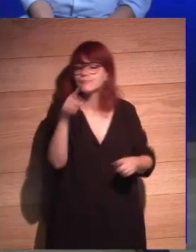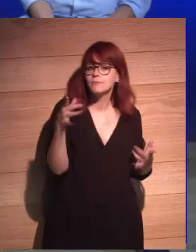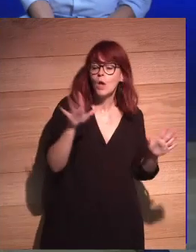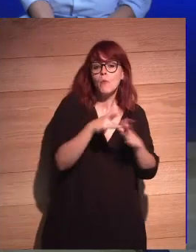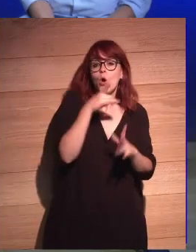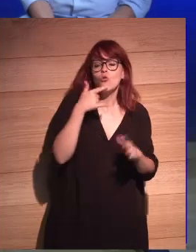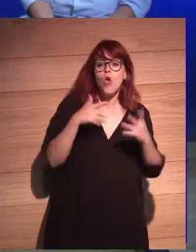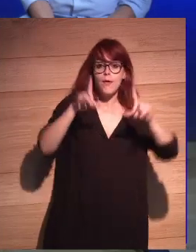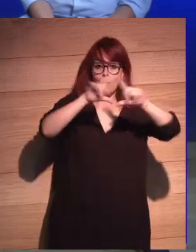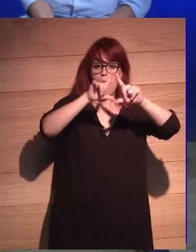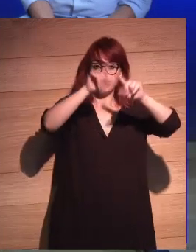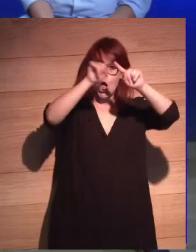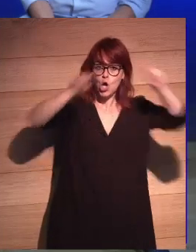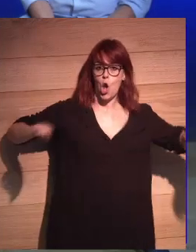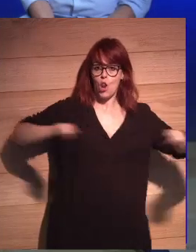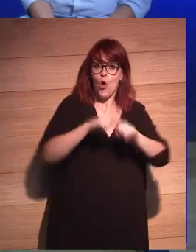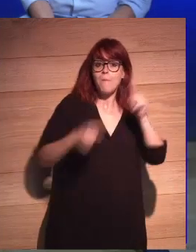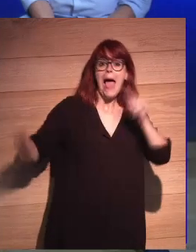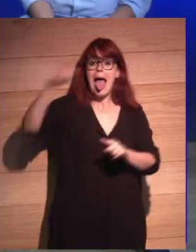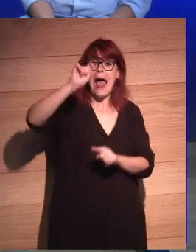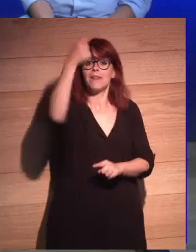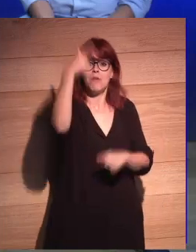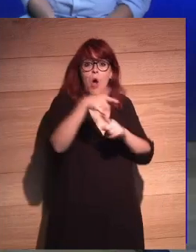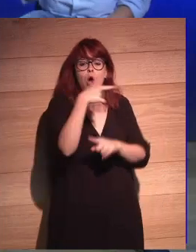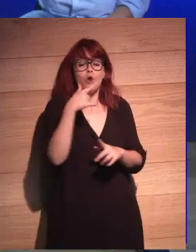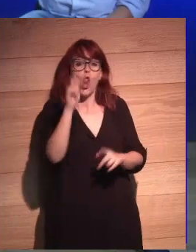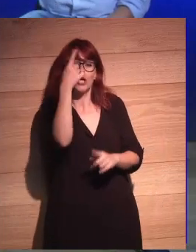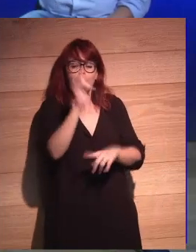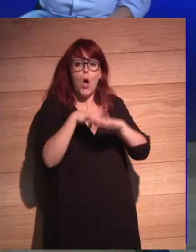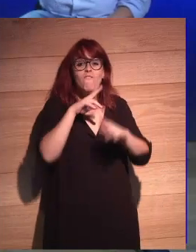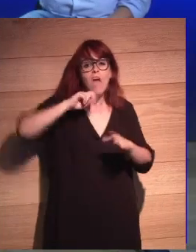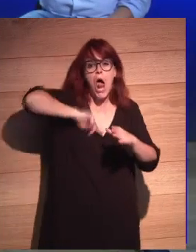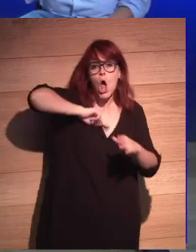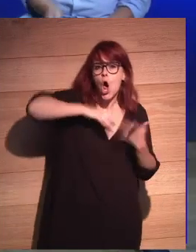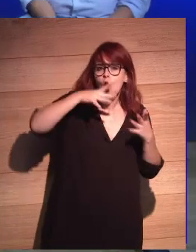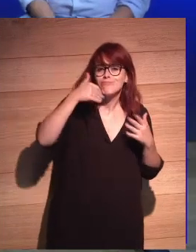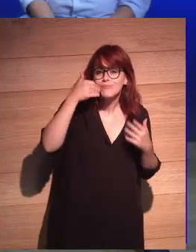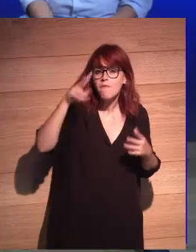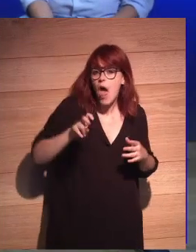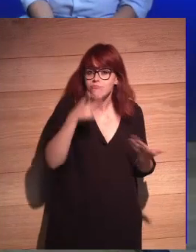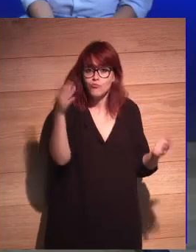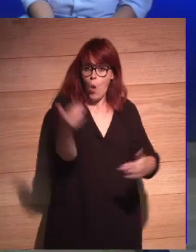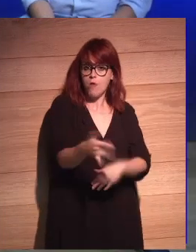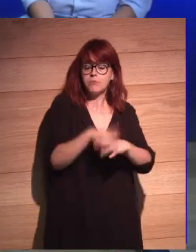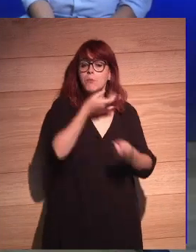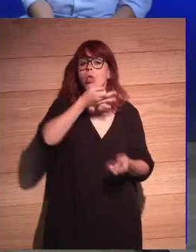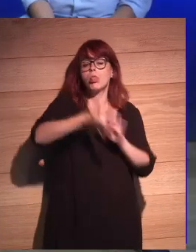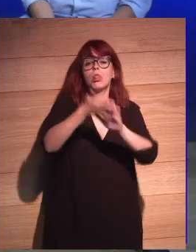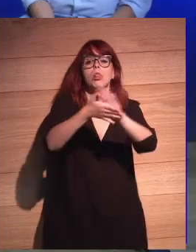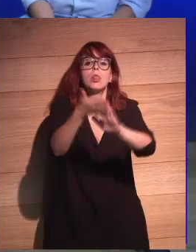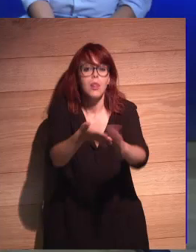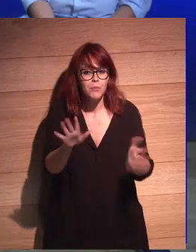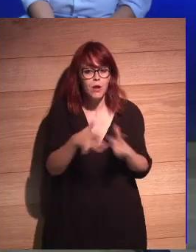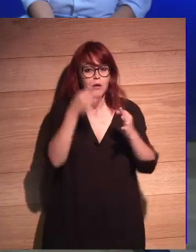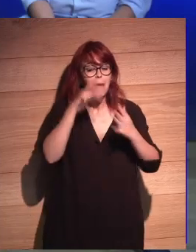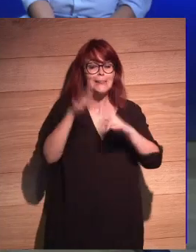worse. Because I can't get to the top because I'm not telling anything that makes value. So the theories on